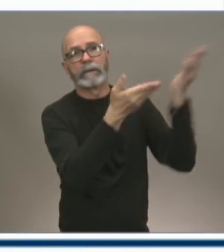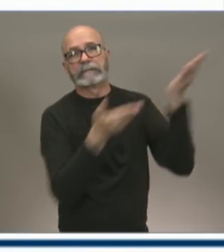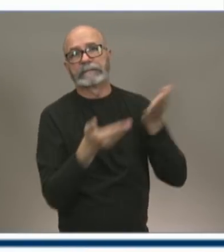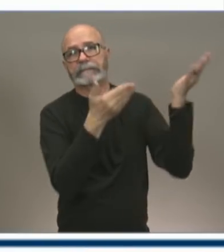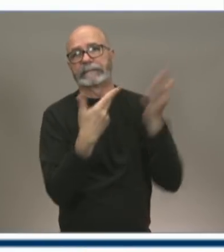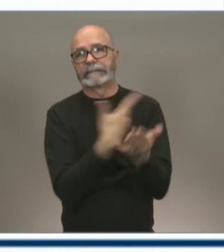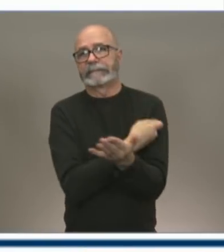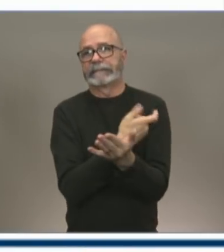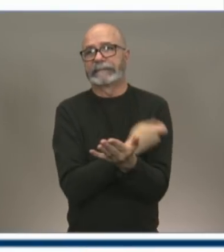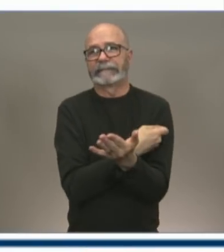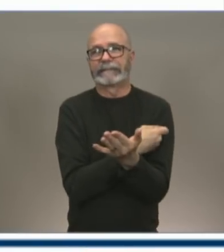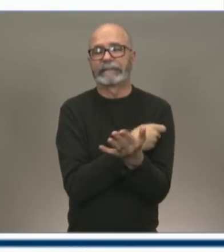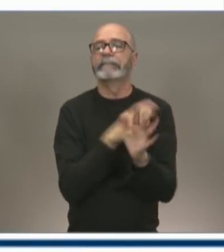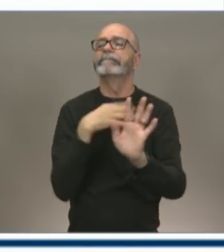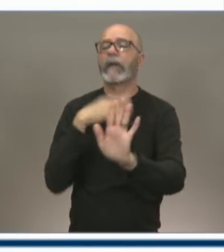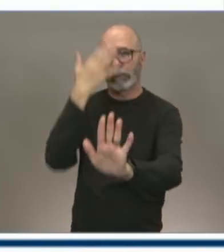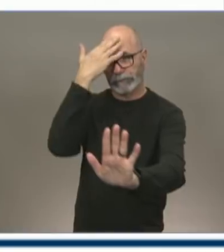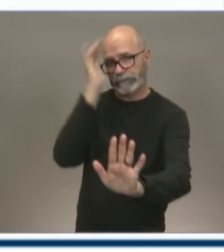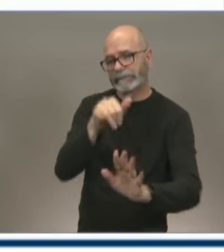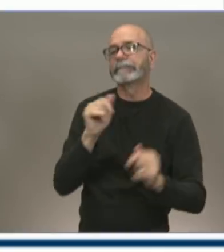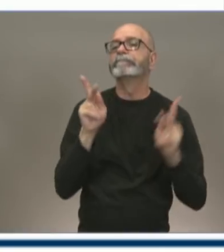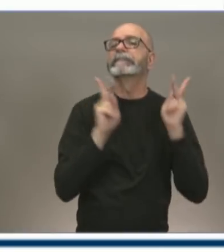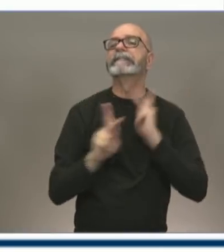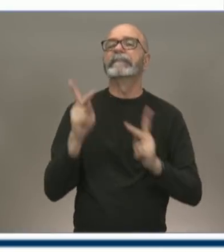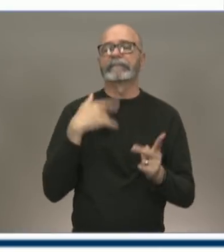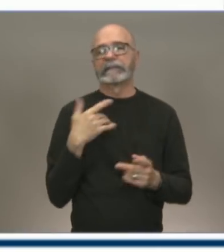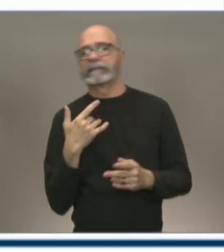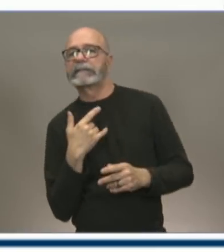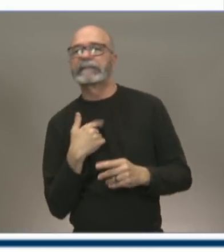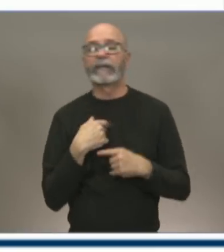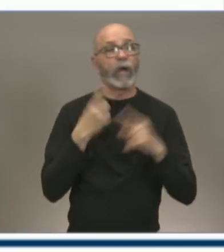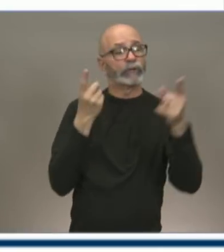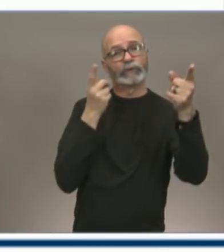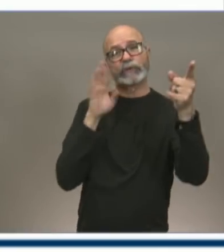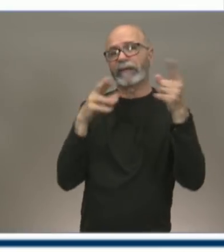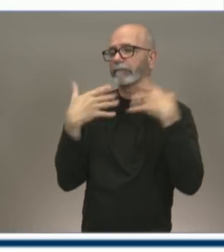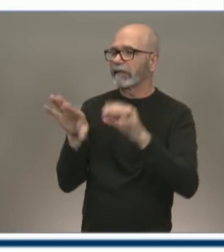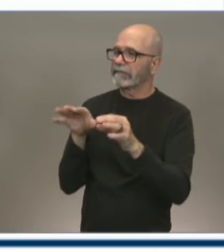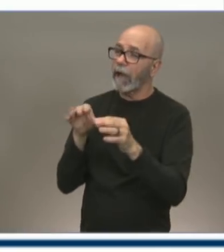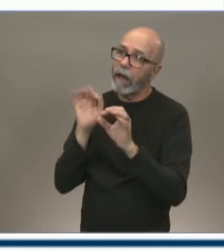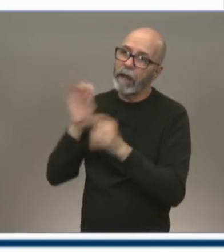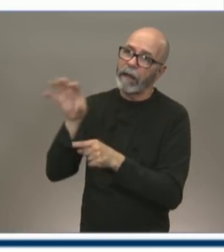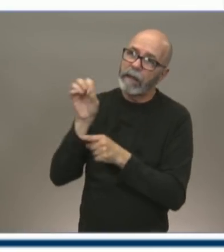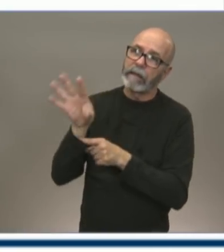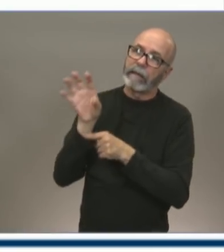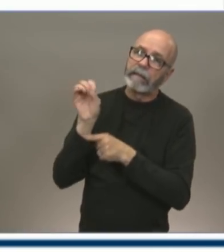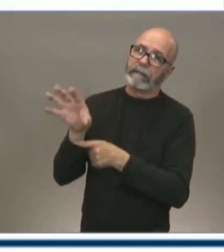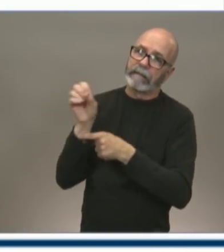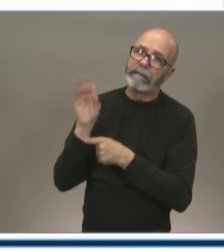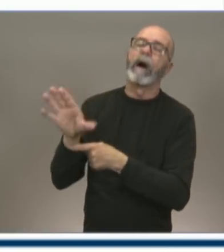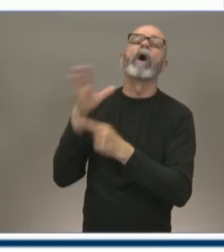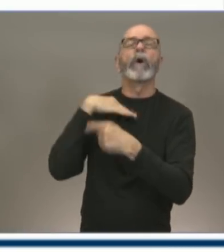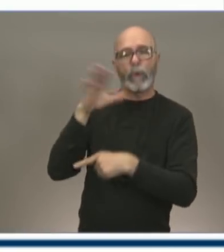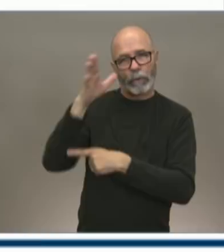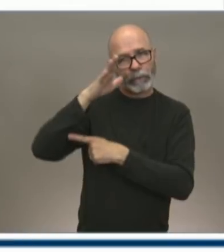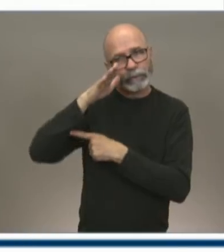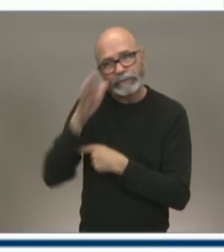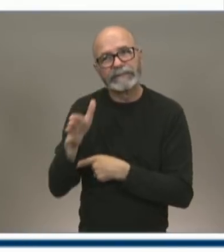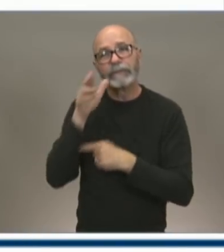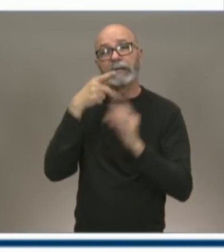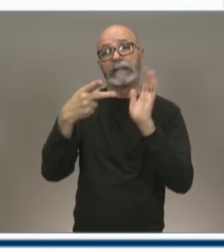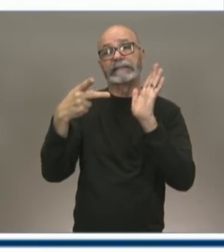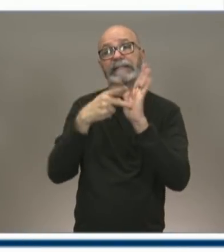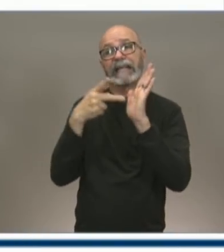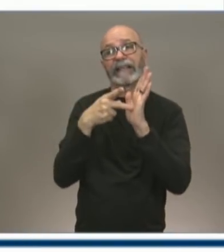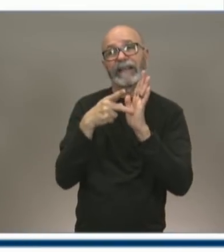been concerns out there, and Dr. Strang has laid out today ensuring that we will get second dose and use the doses that we